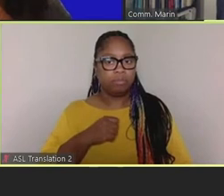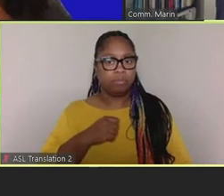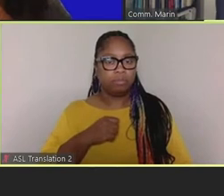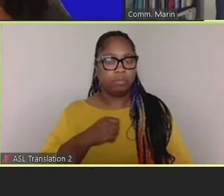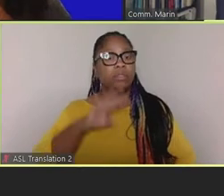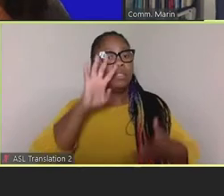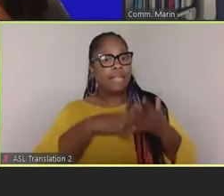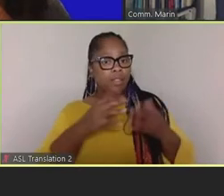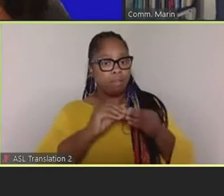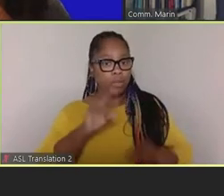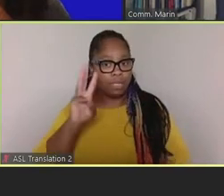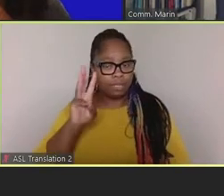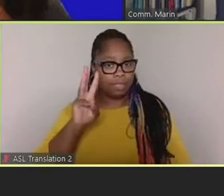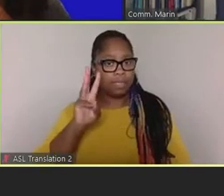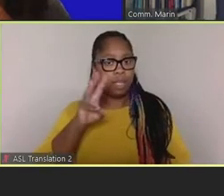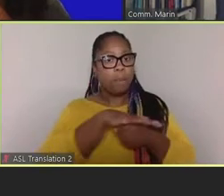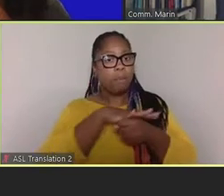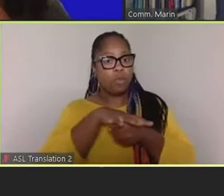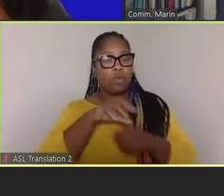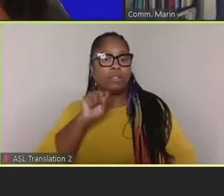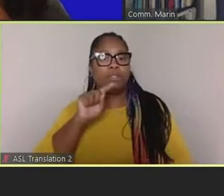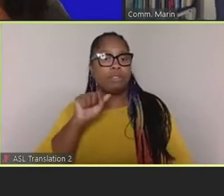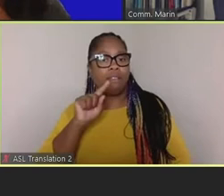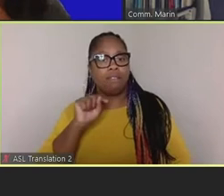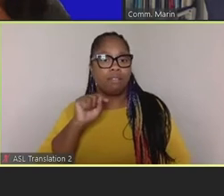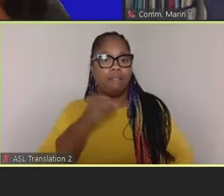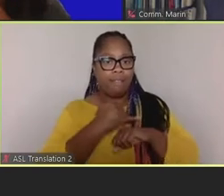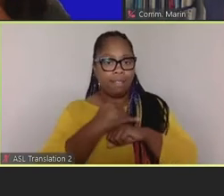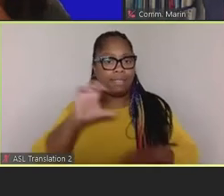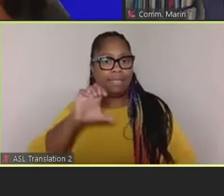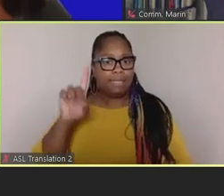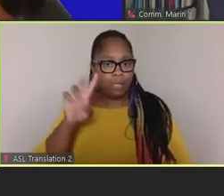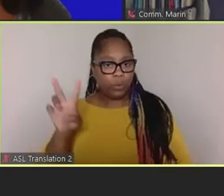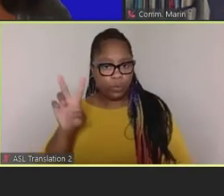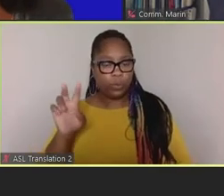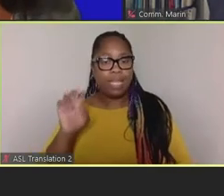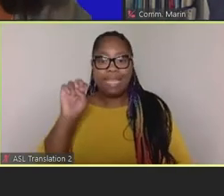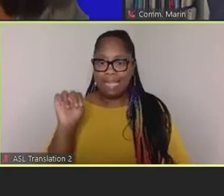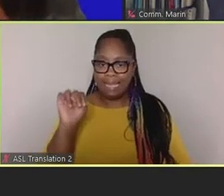Calendar number 6, Borough of Staten Island, CD 2,